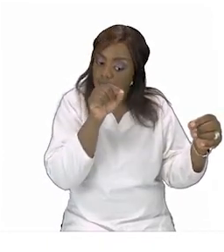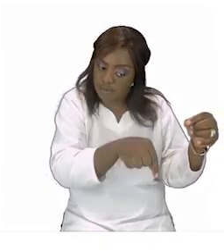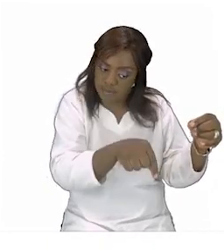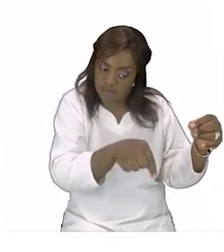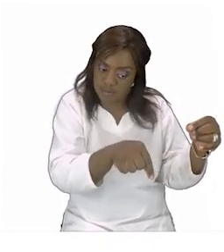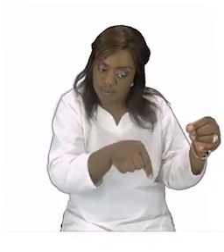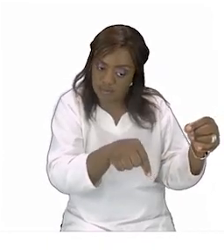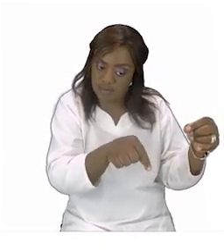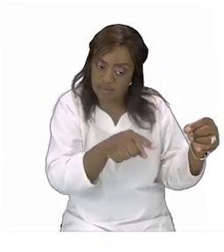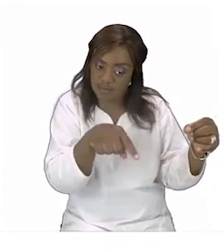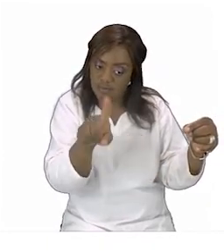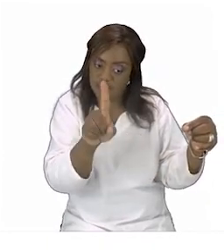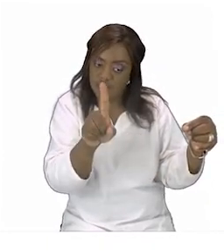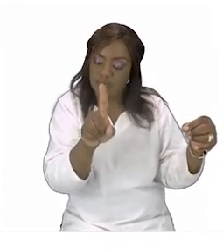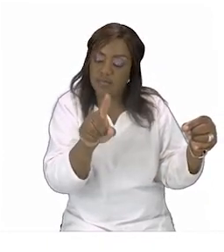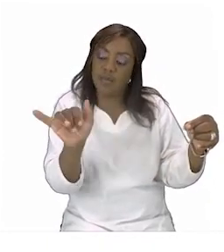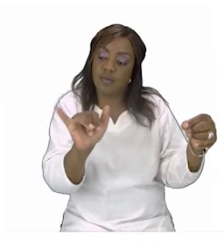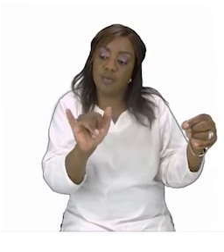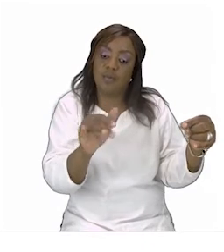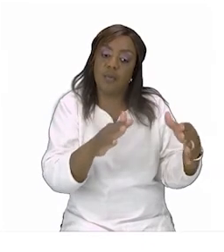Very good. So which one is bigger?